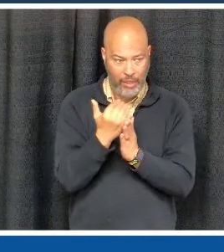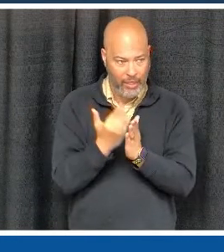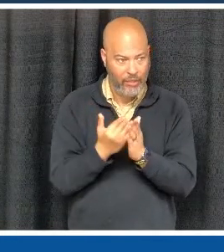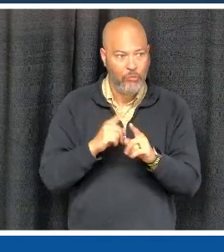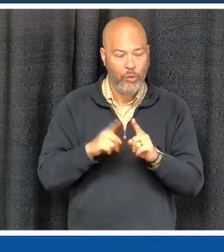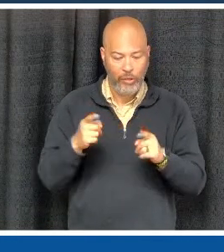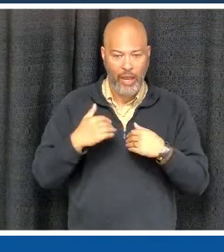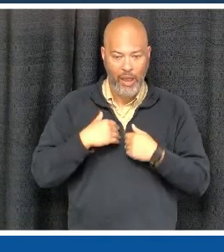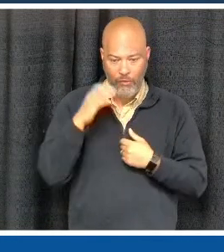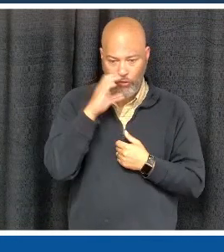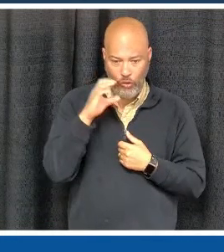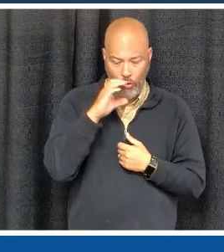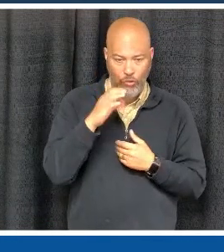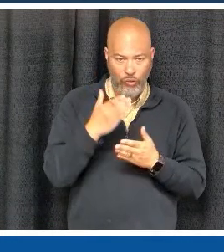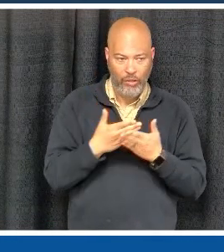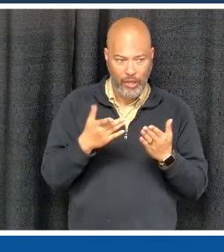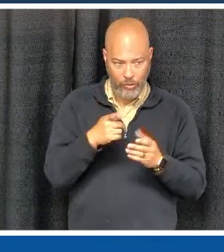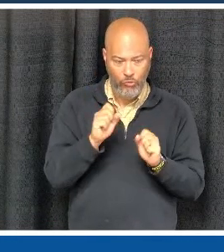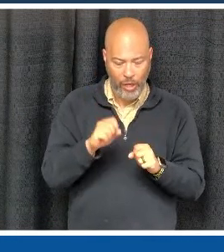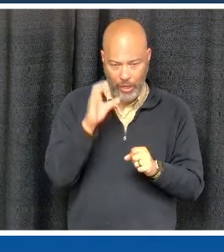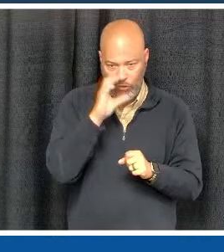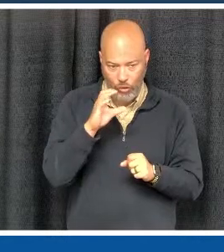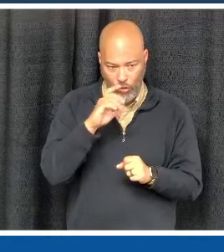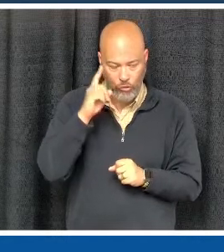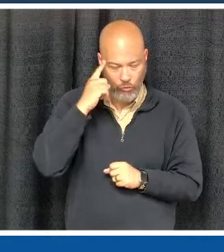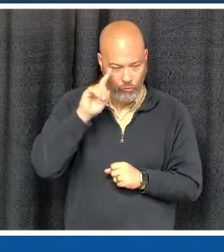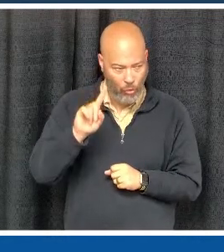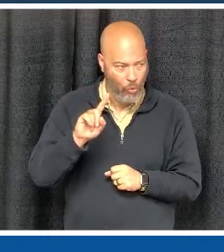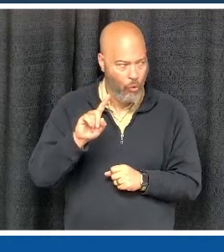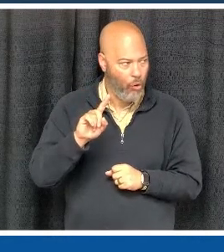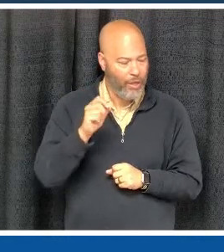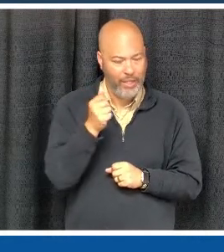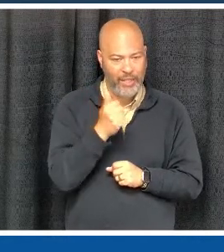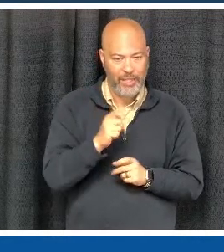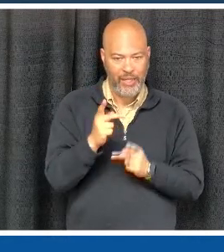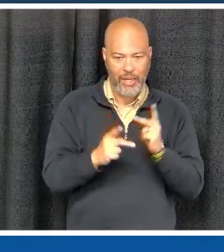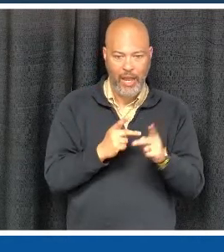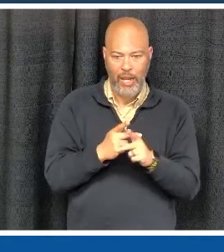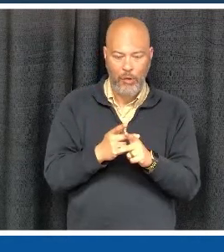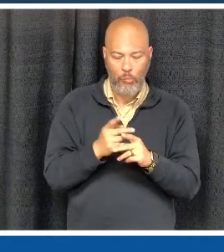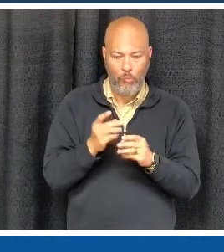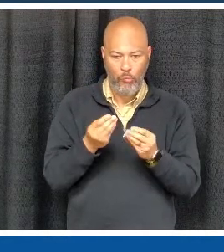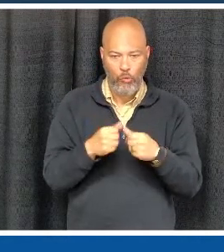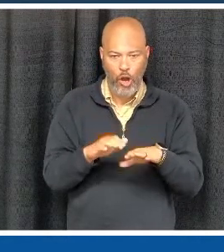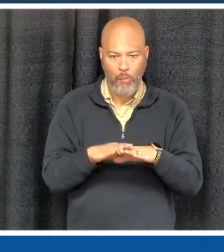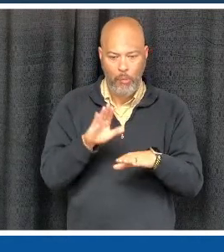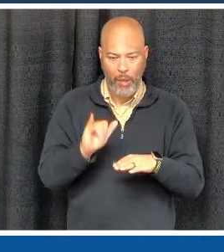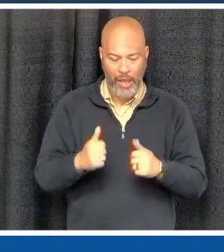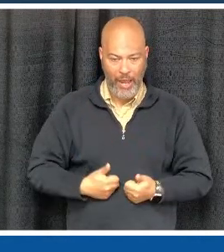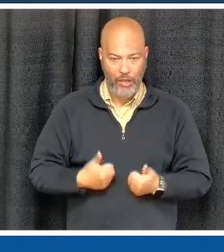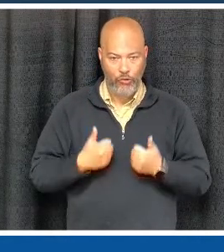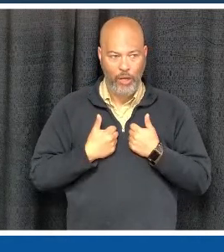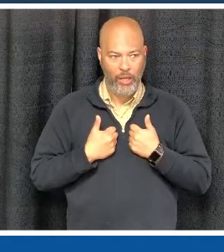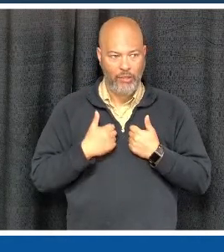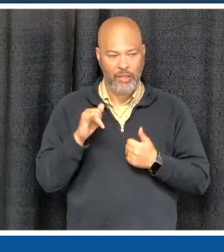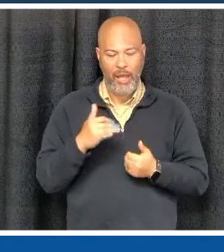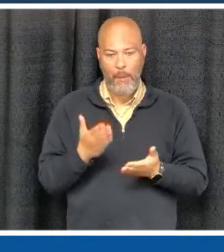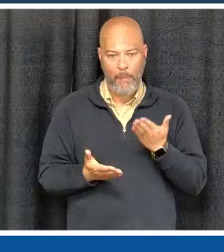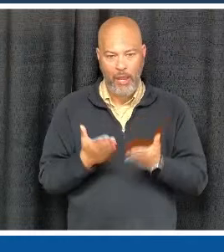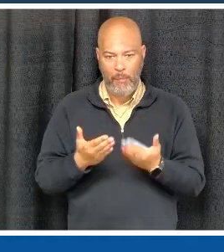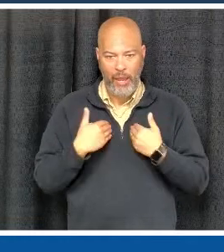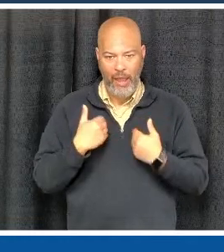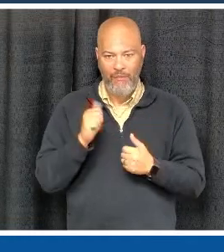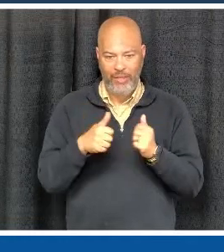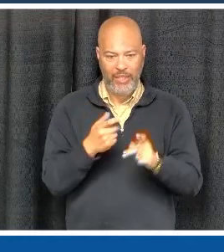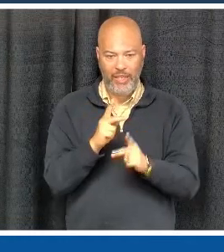have a search feature on their website that you can search for any sort of property by address that may have any kind